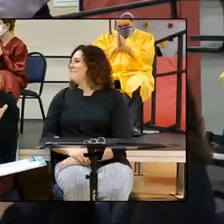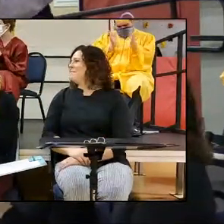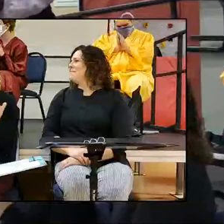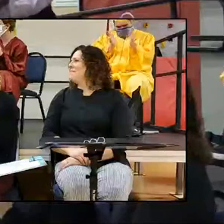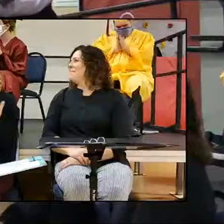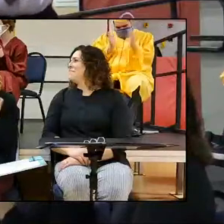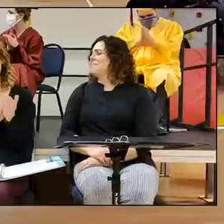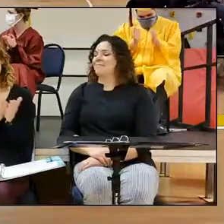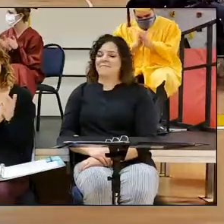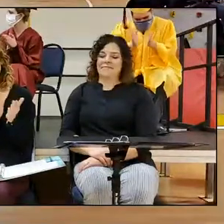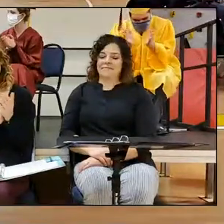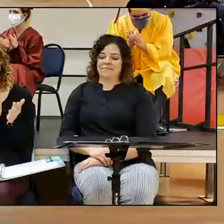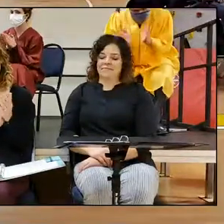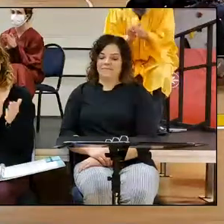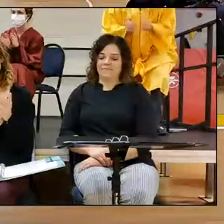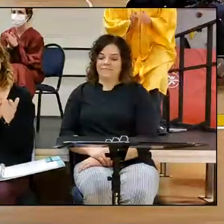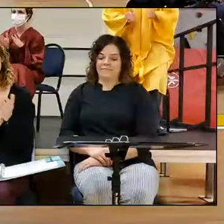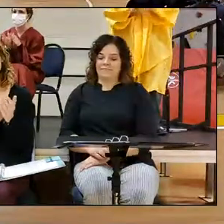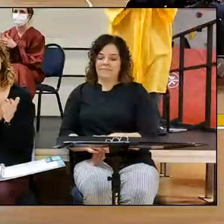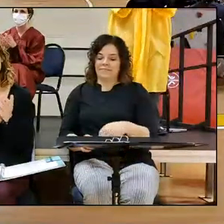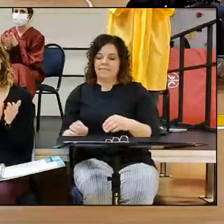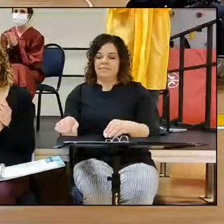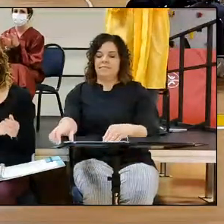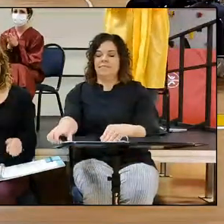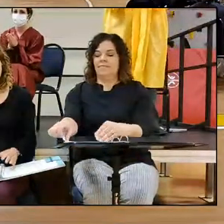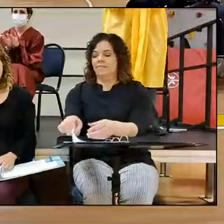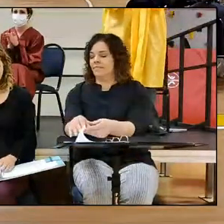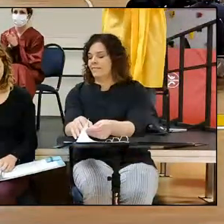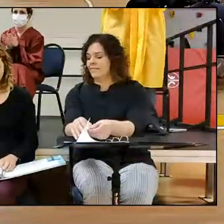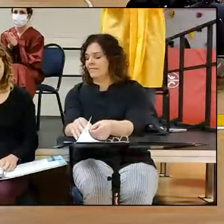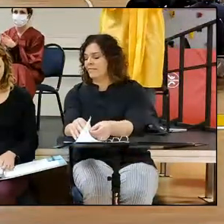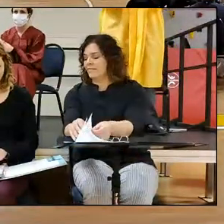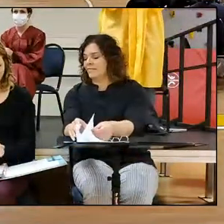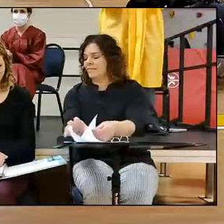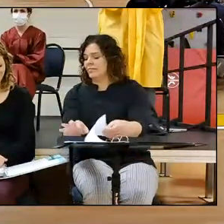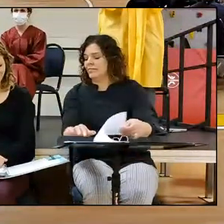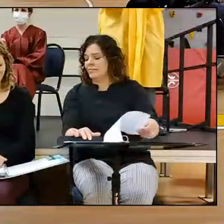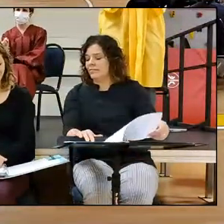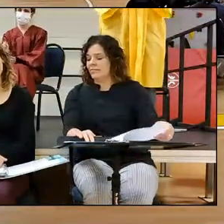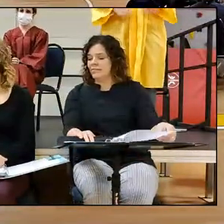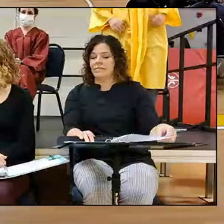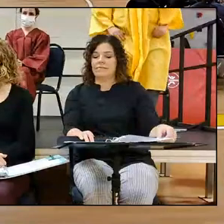John is putting his mask back on,